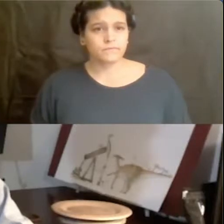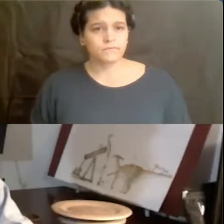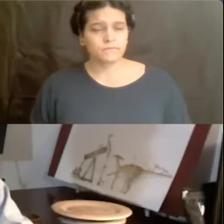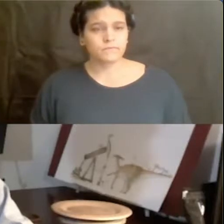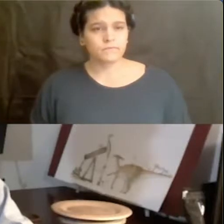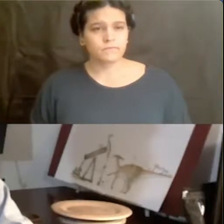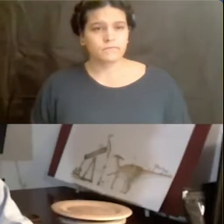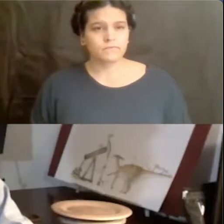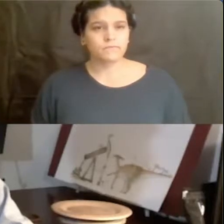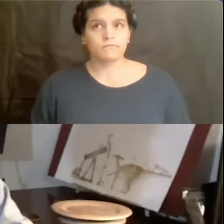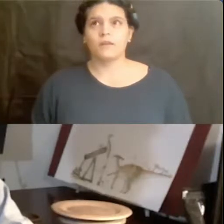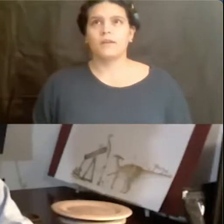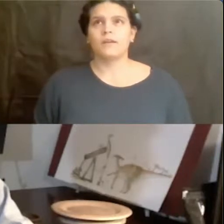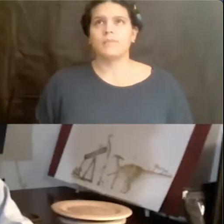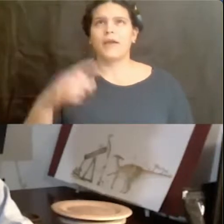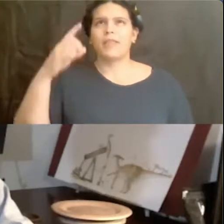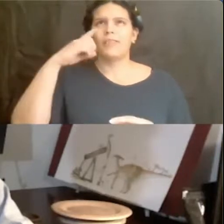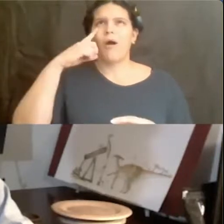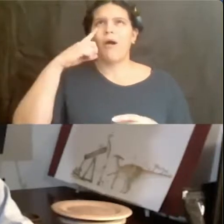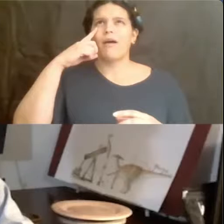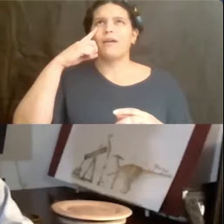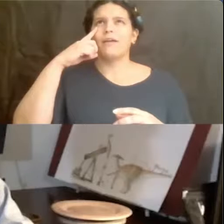of lost my train of thought here.